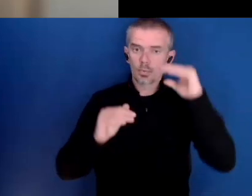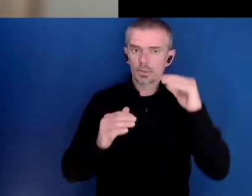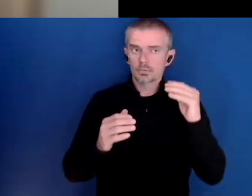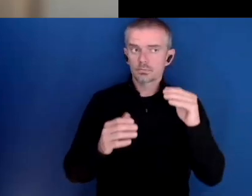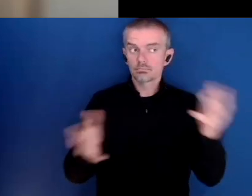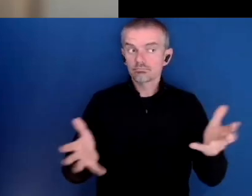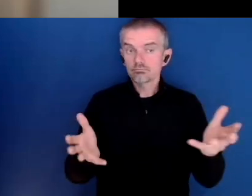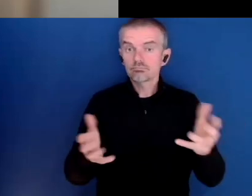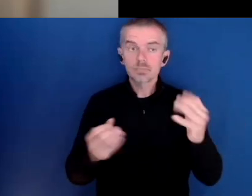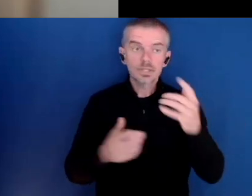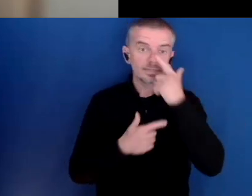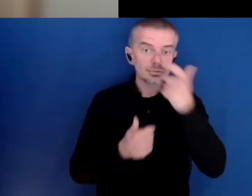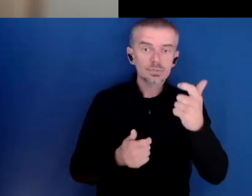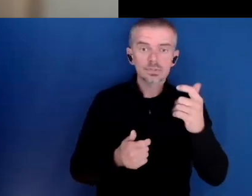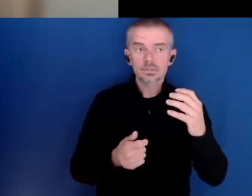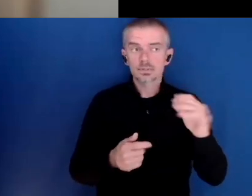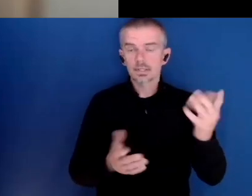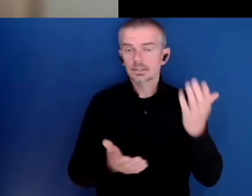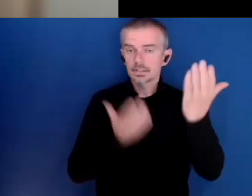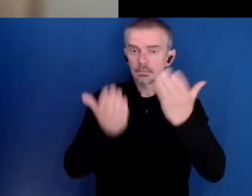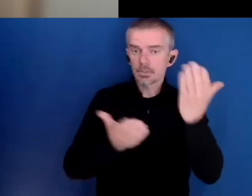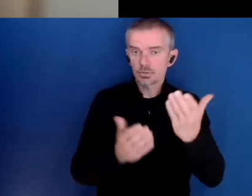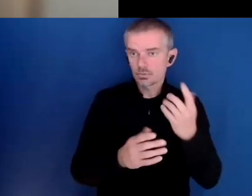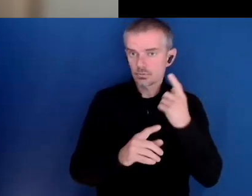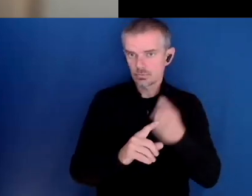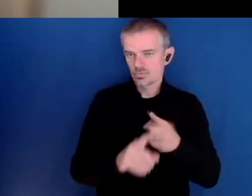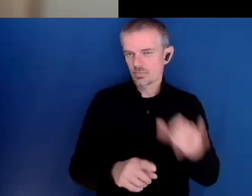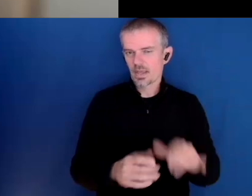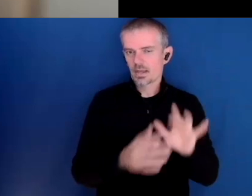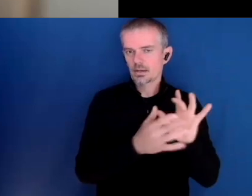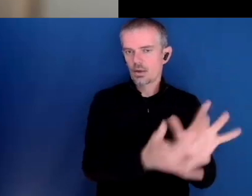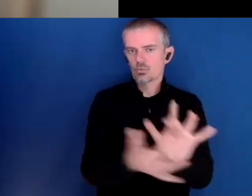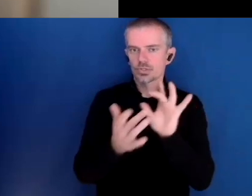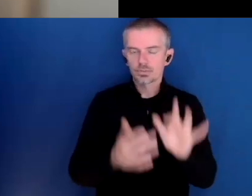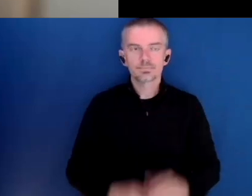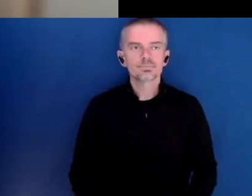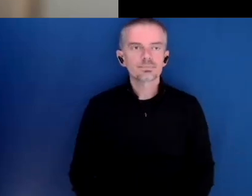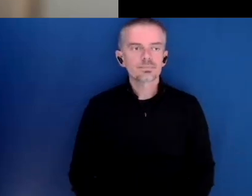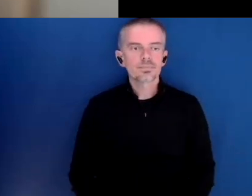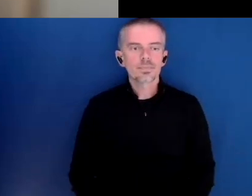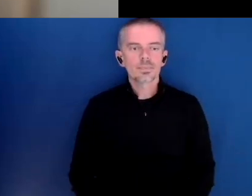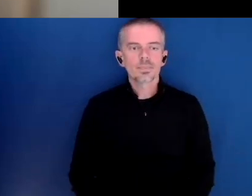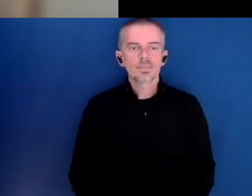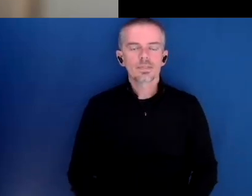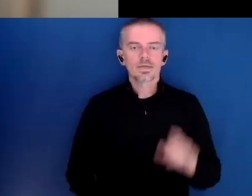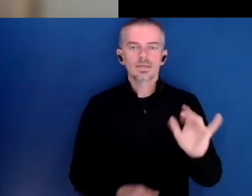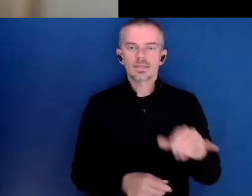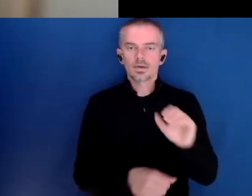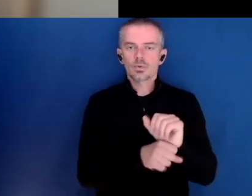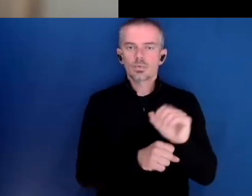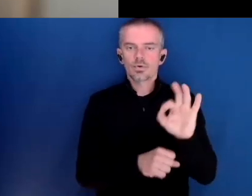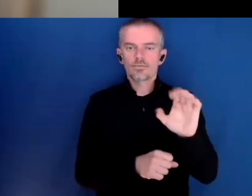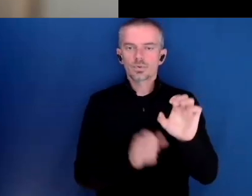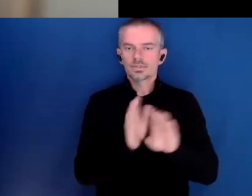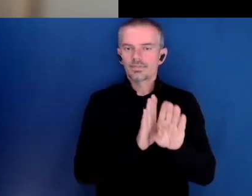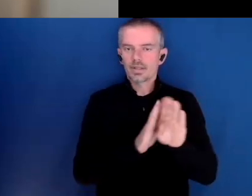and submissions from that outreach. I know that there are many programs underneath that workforce development program